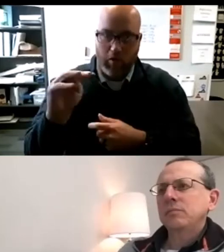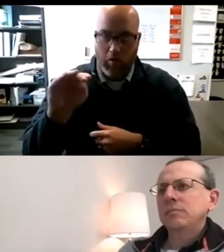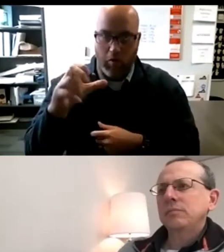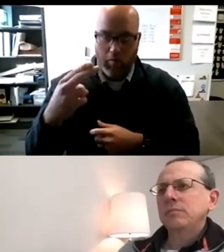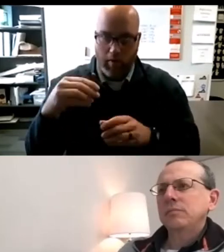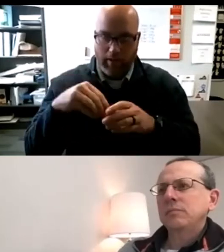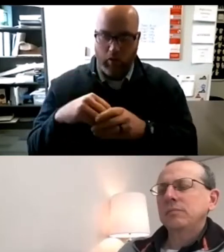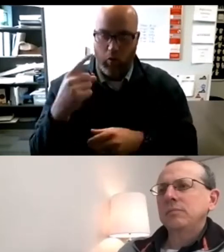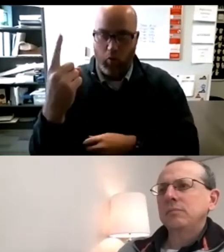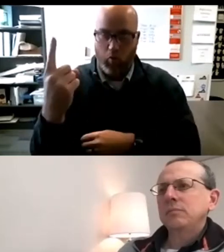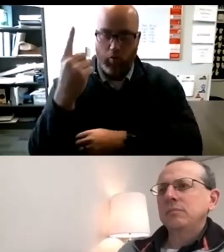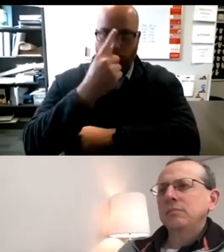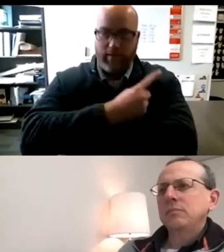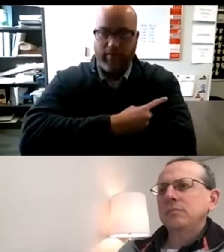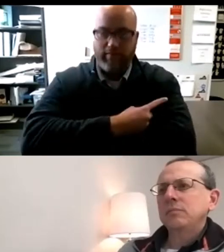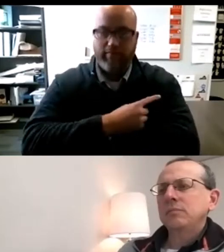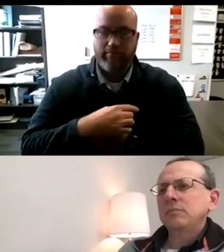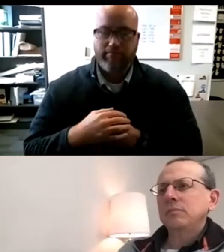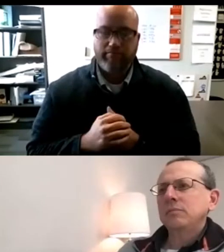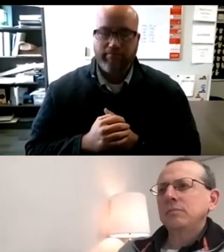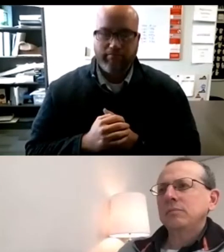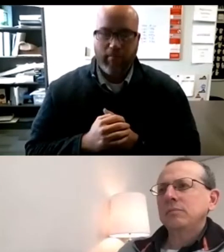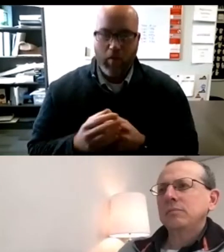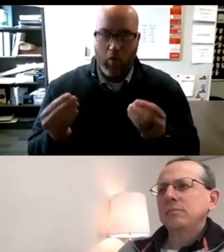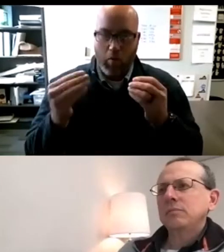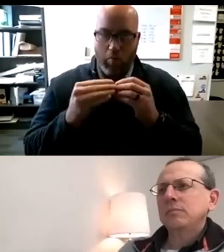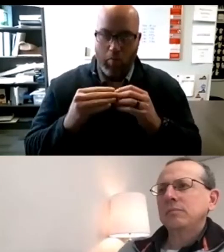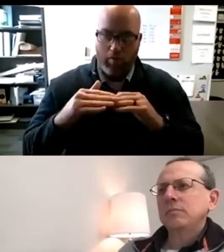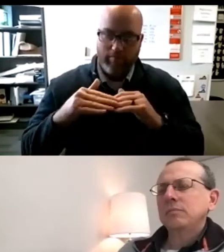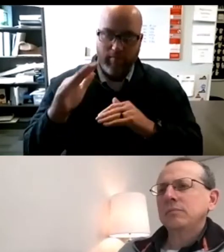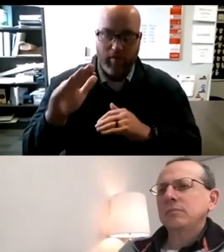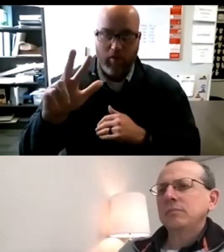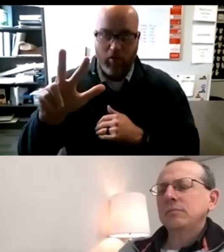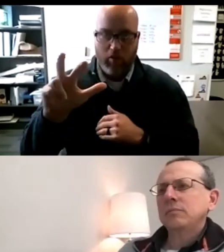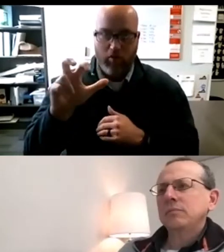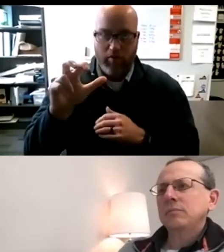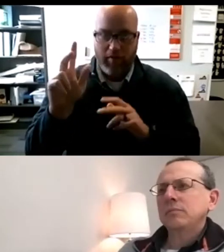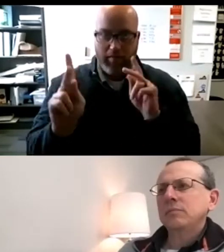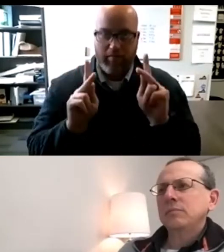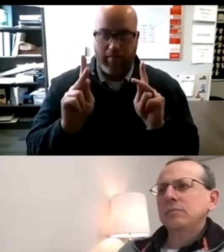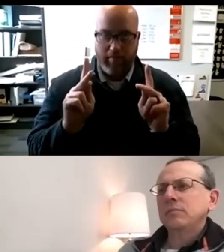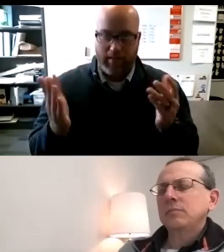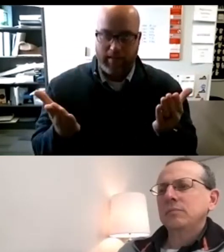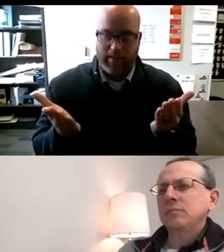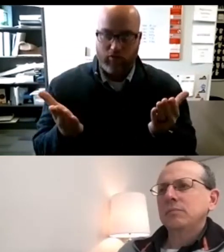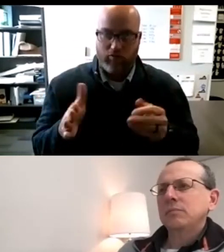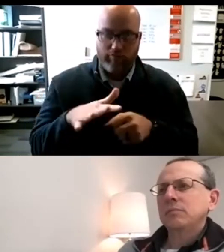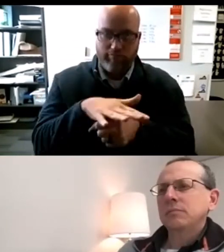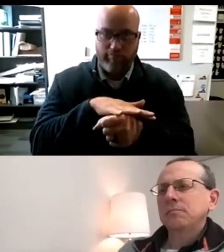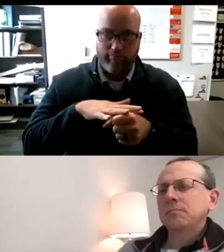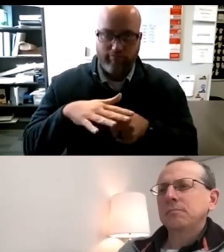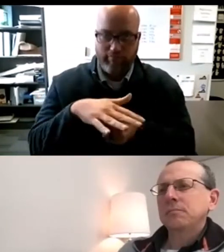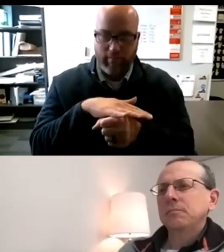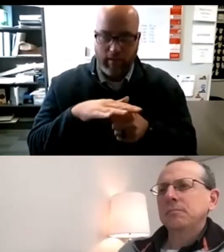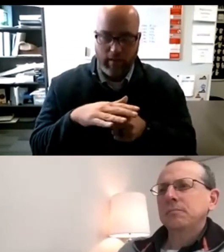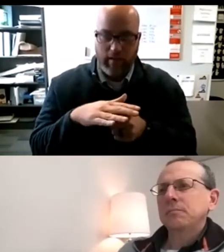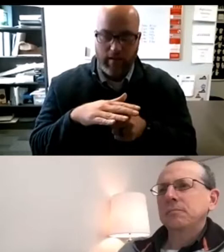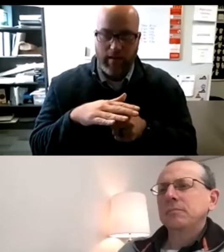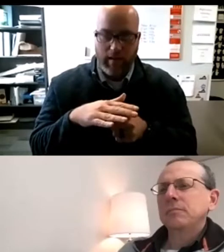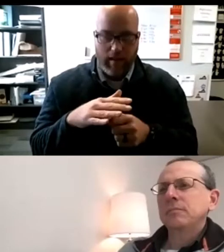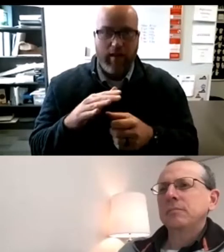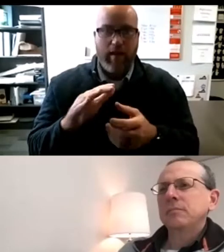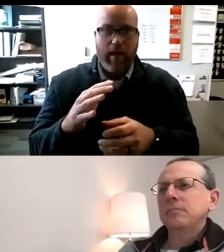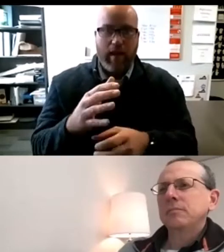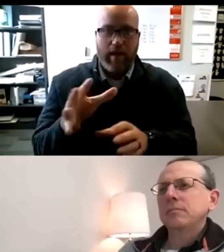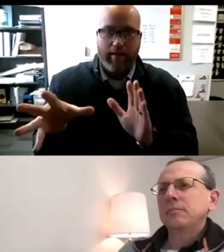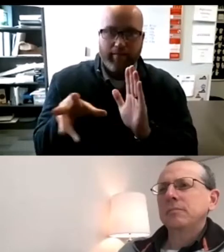1 day alone. More than 300 individuals in our community were diagnosed with the